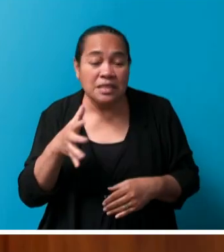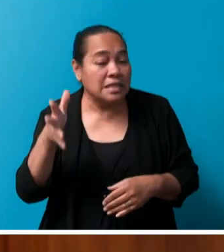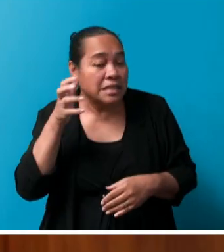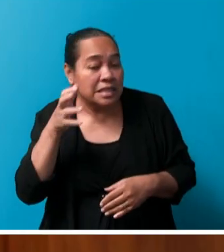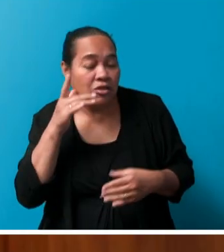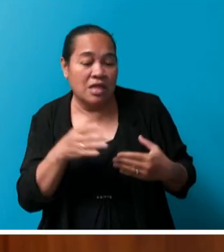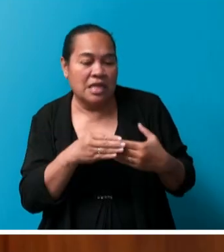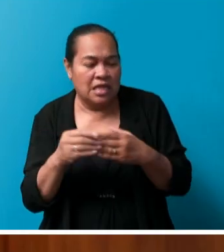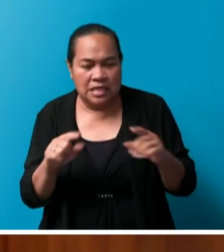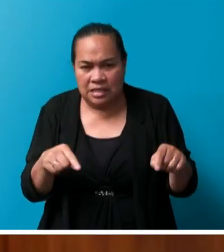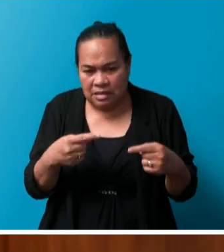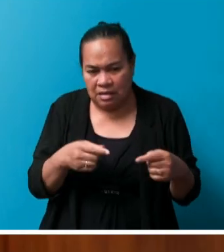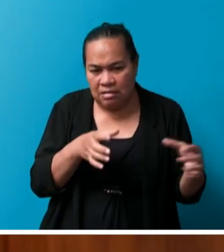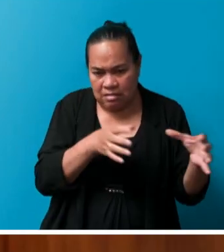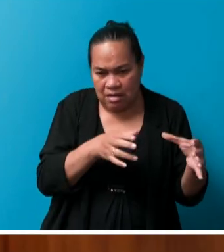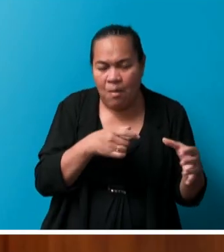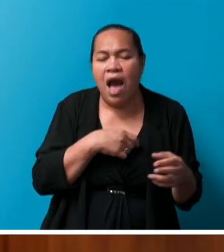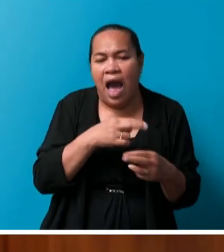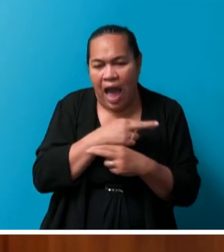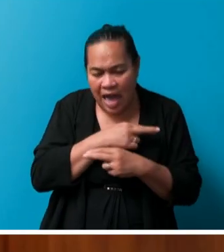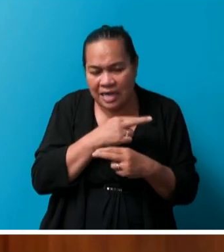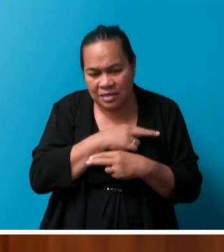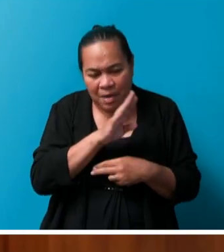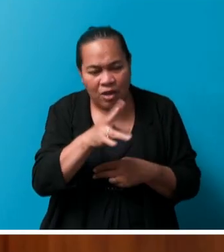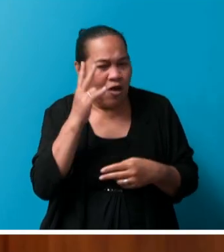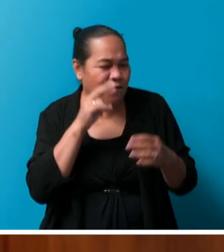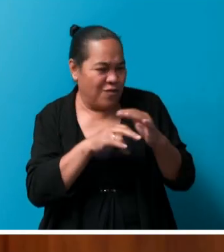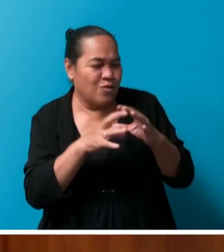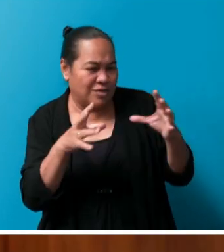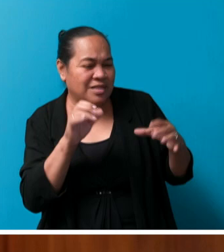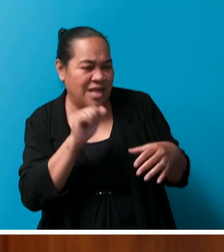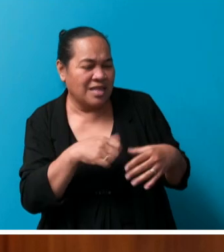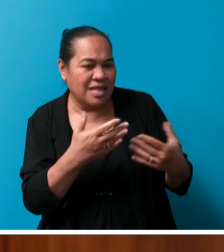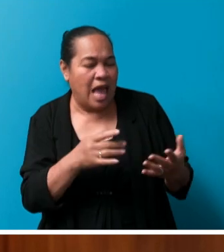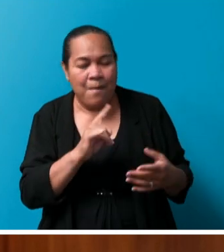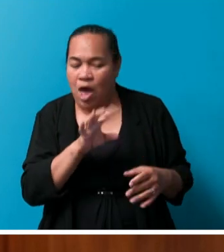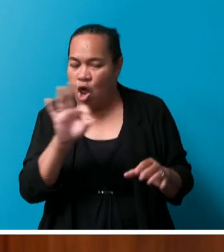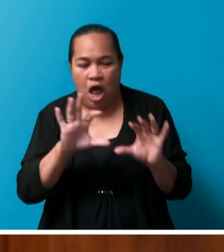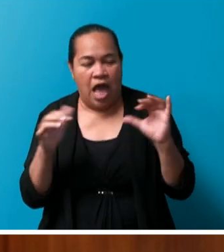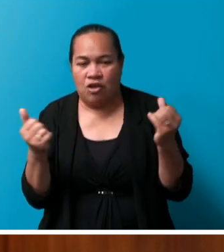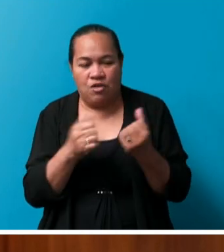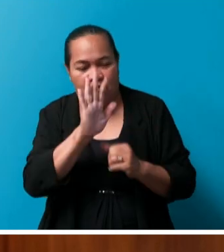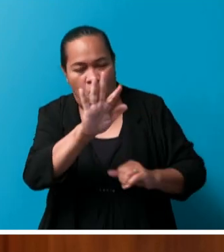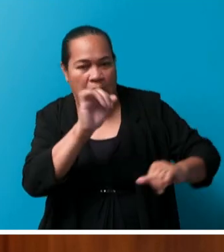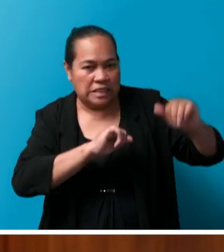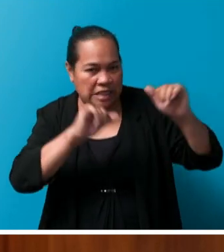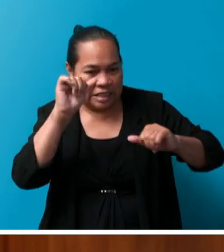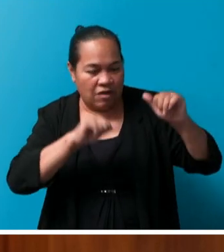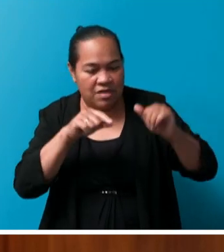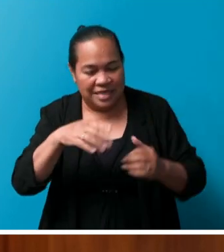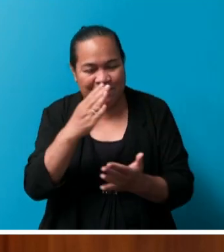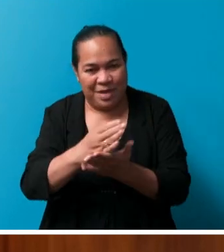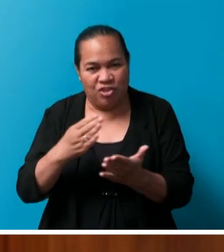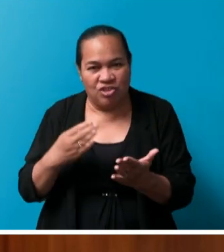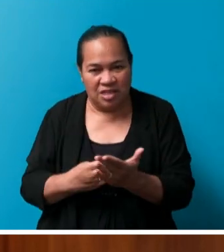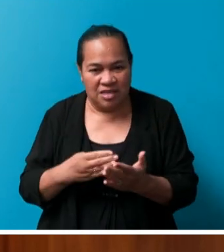the opposition. While I respect his views, I respectfully disagree with the assessment of this budget.